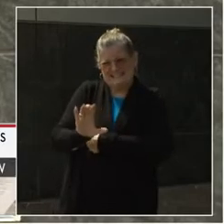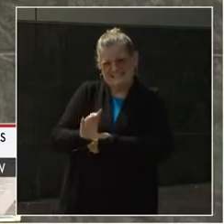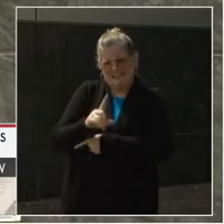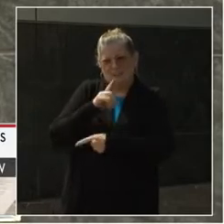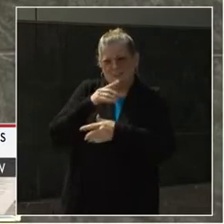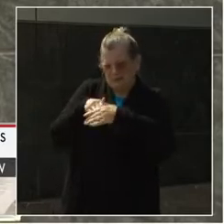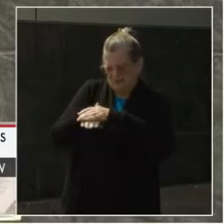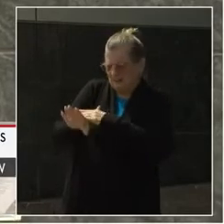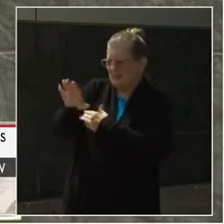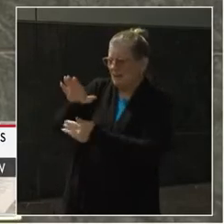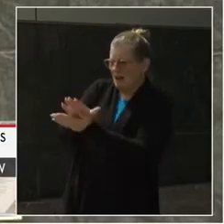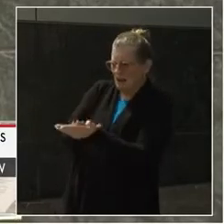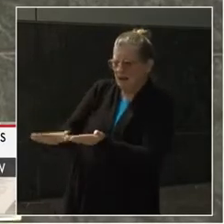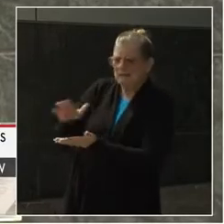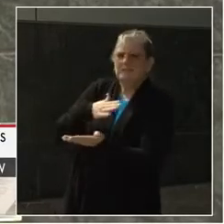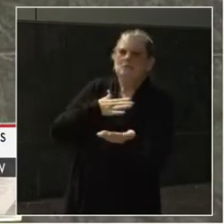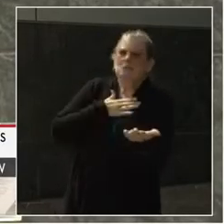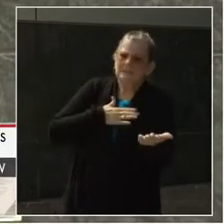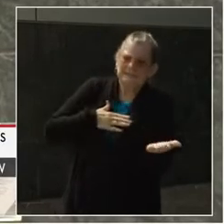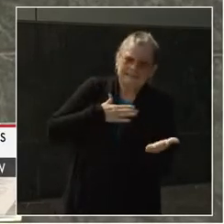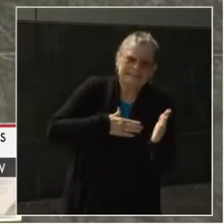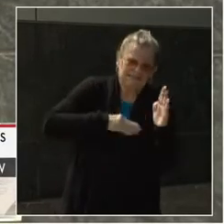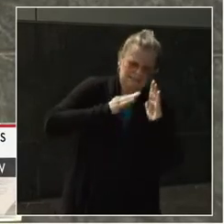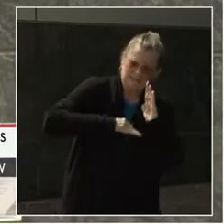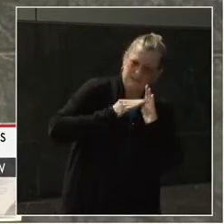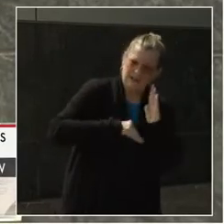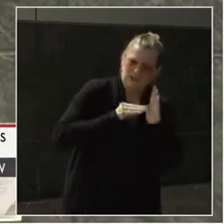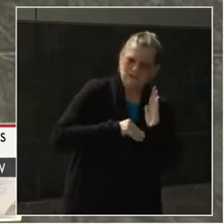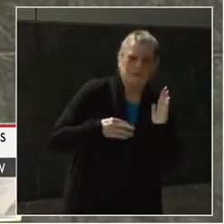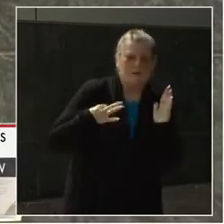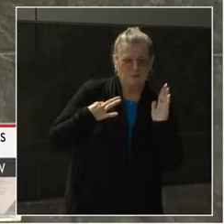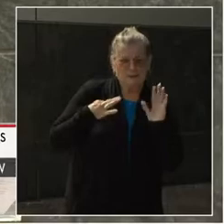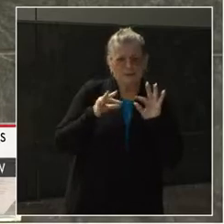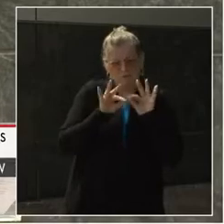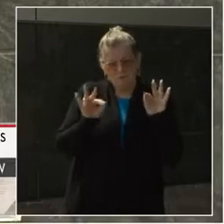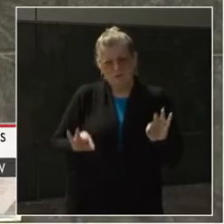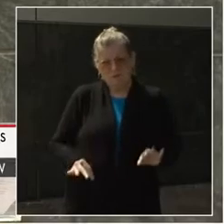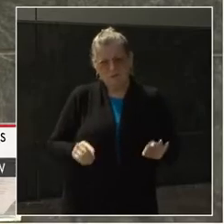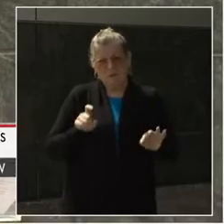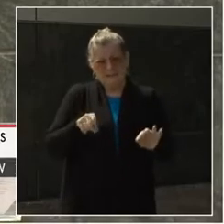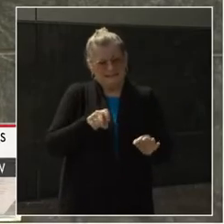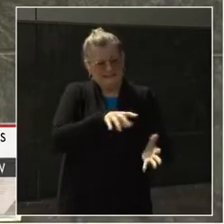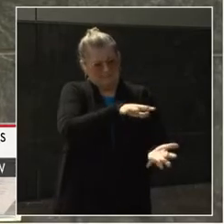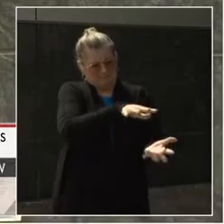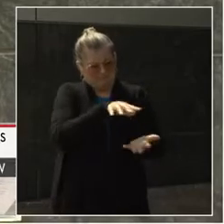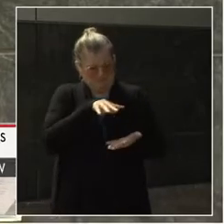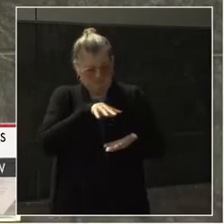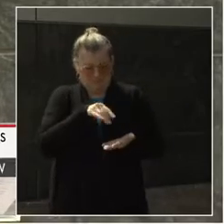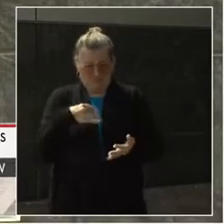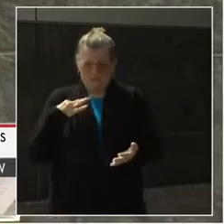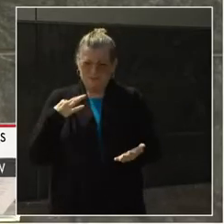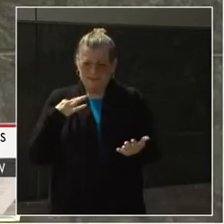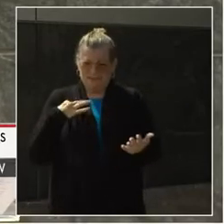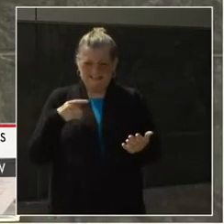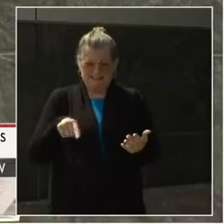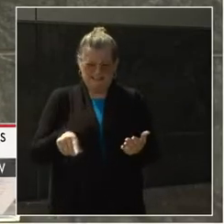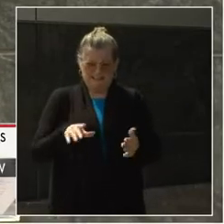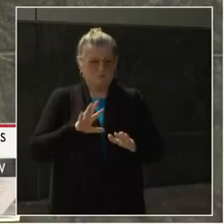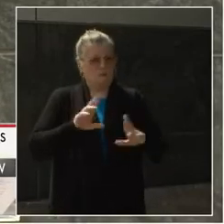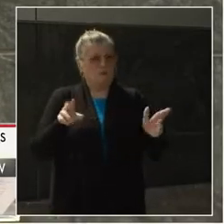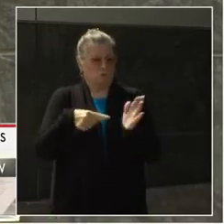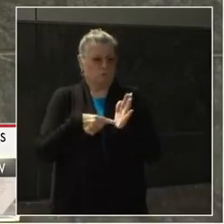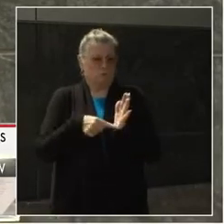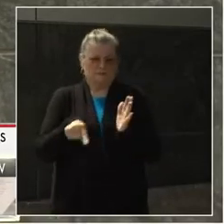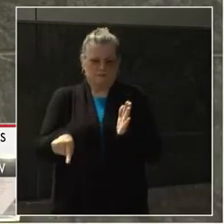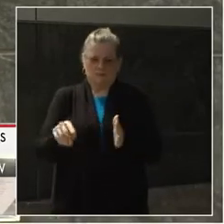a lot of applications pending, and by Friday we need them all submitted. The DC Tuition Assistance Grant, affectionately known